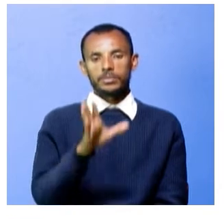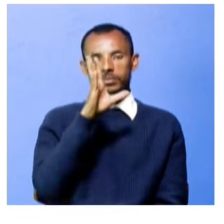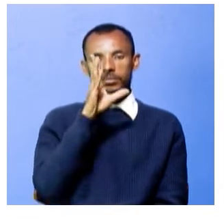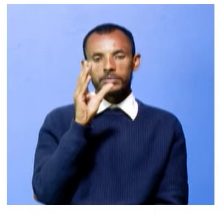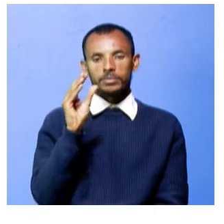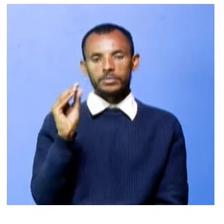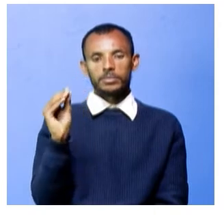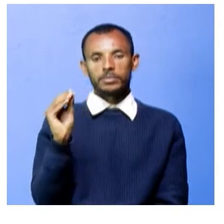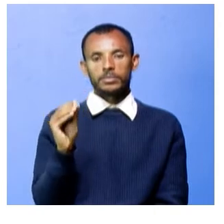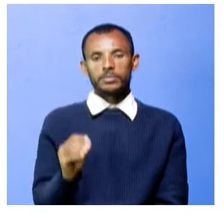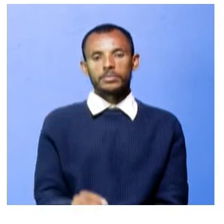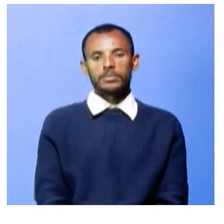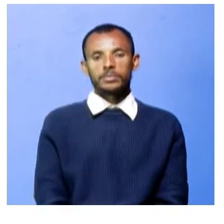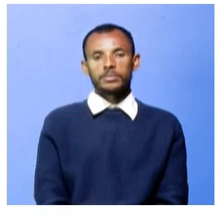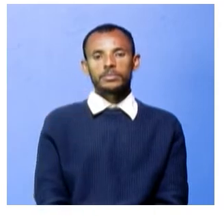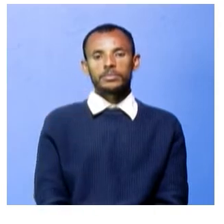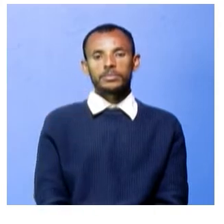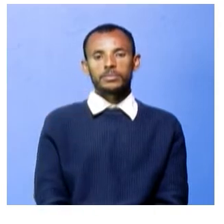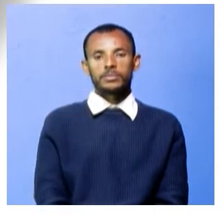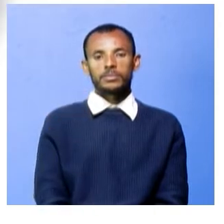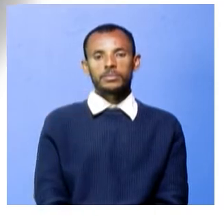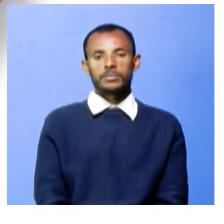and E be